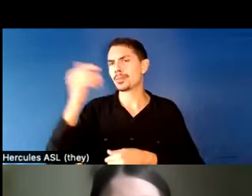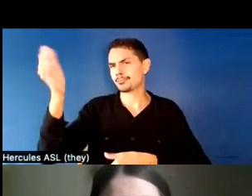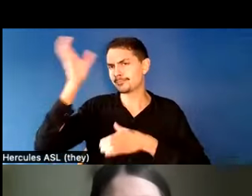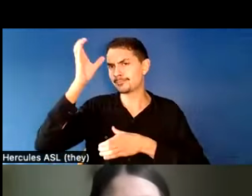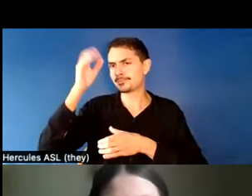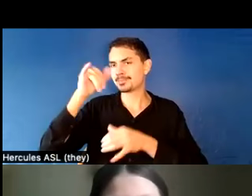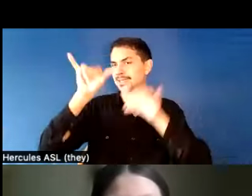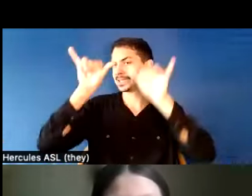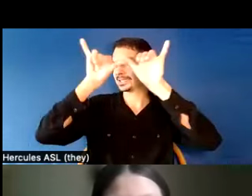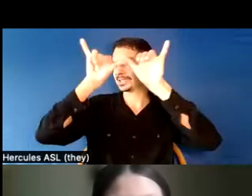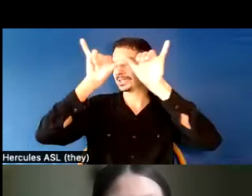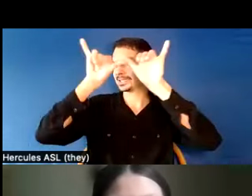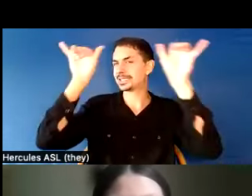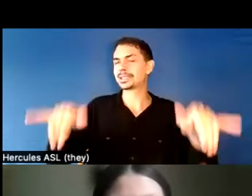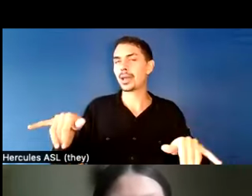work.